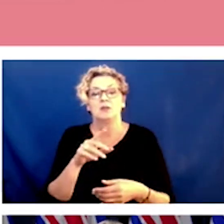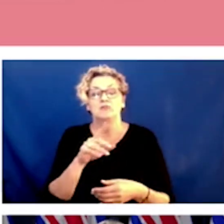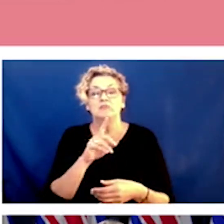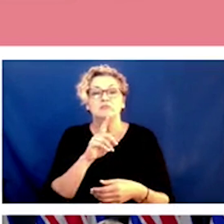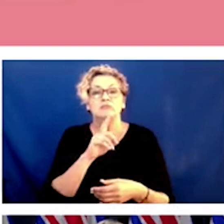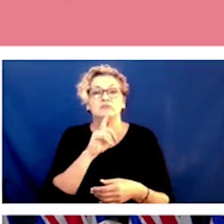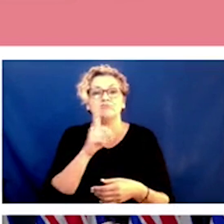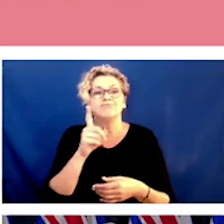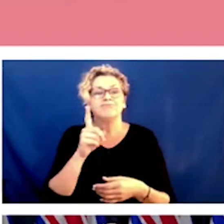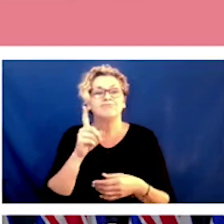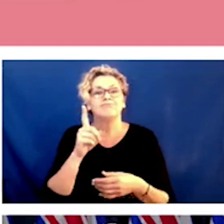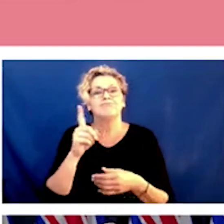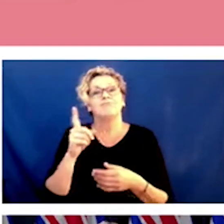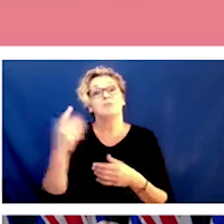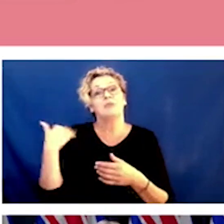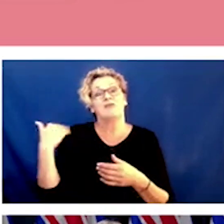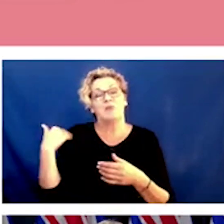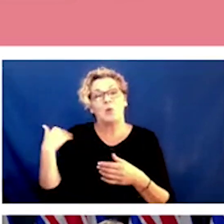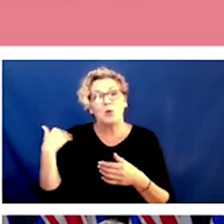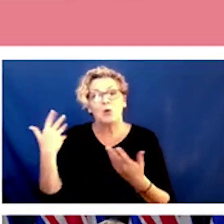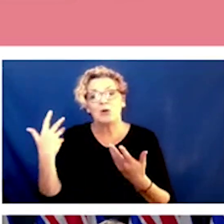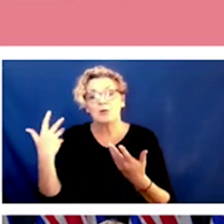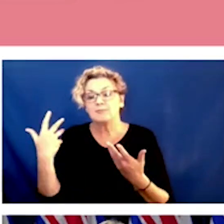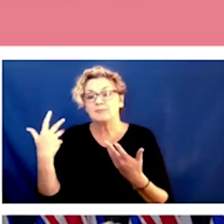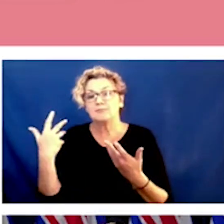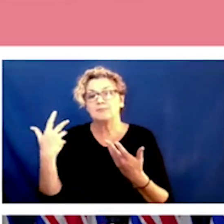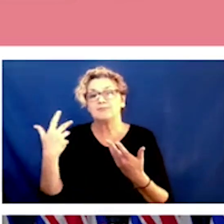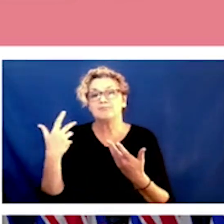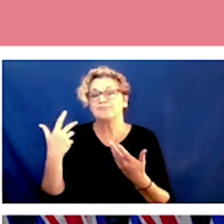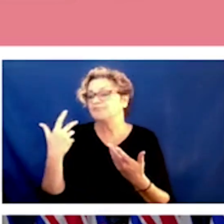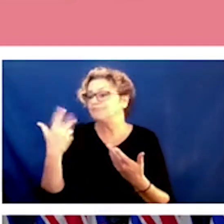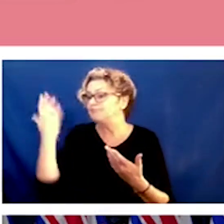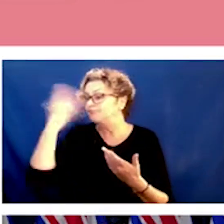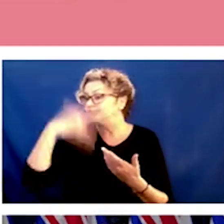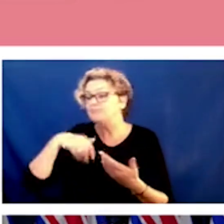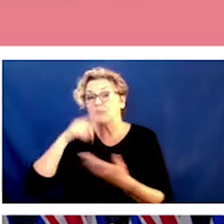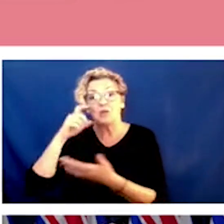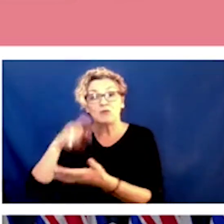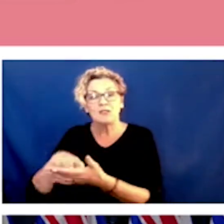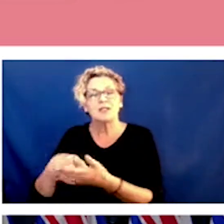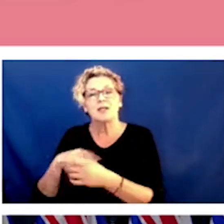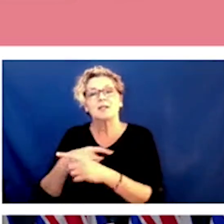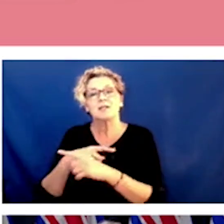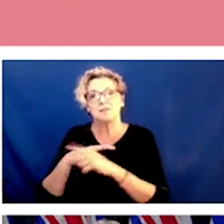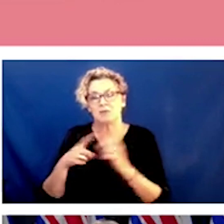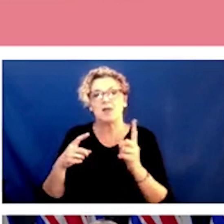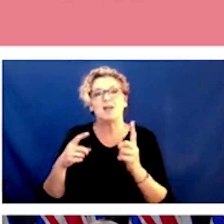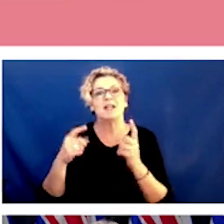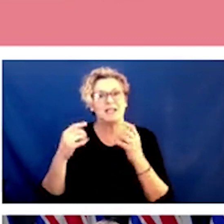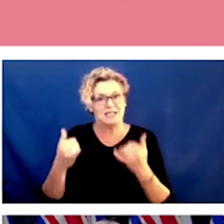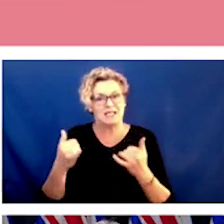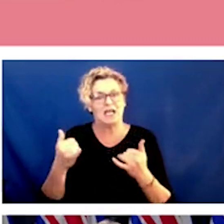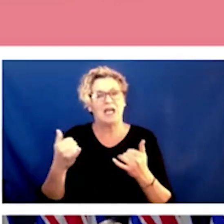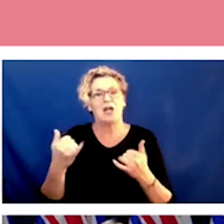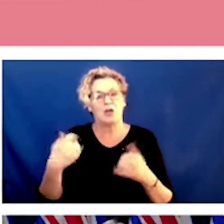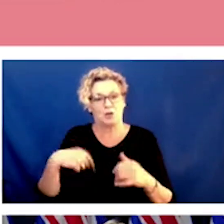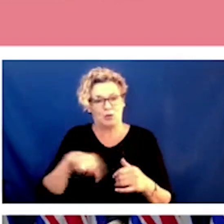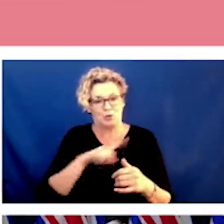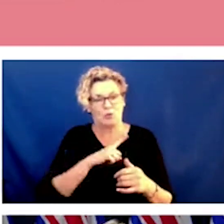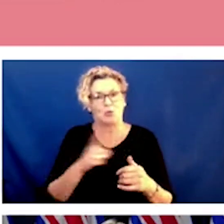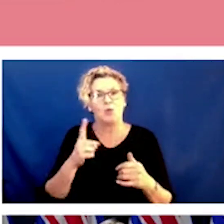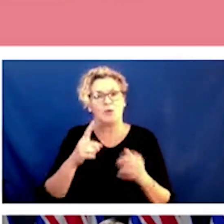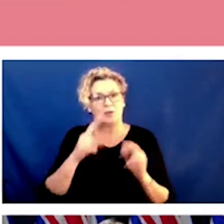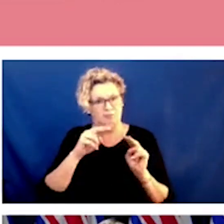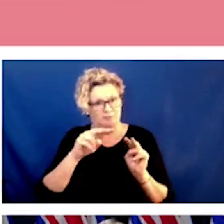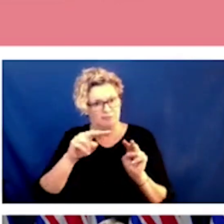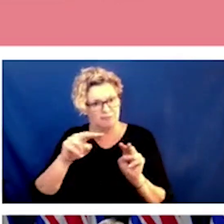we have seen an increase, but it has leveled off, and it's not been a large increase at this time. Most of the school exposures